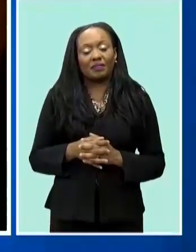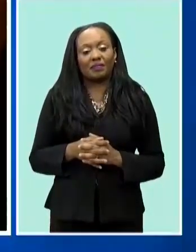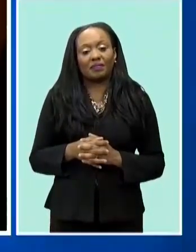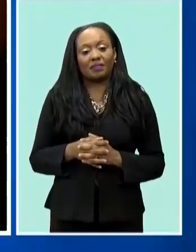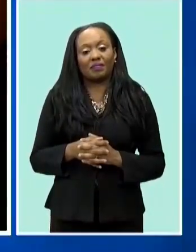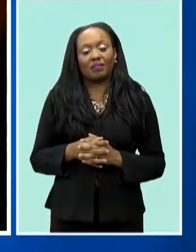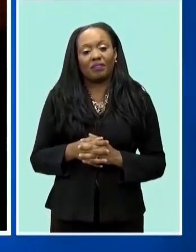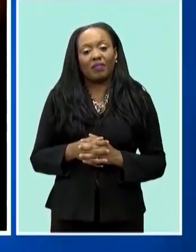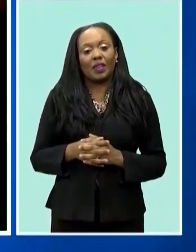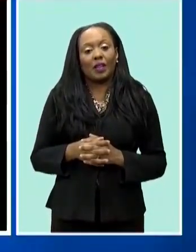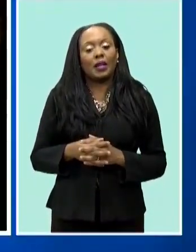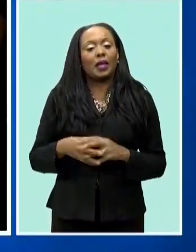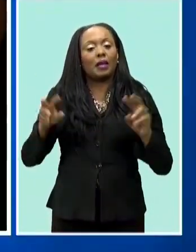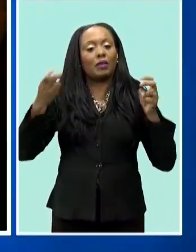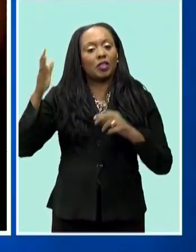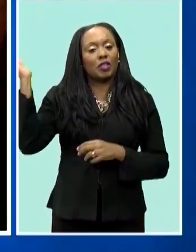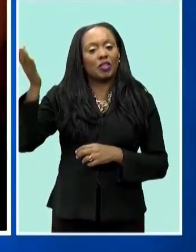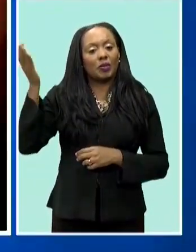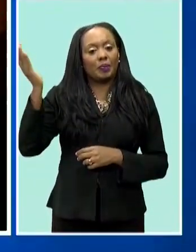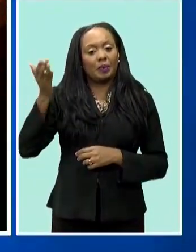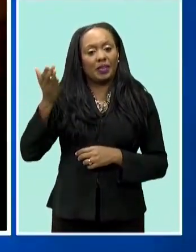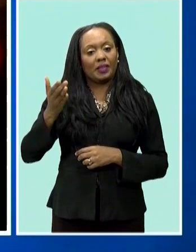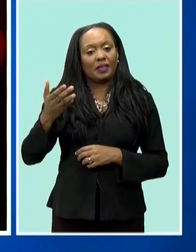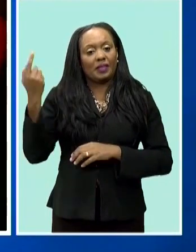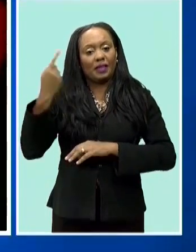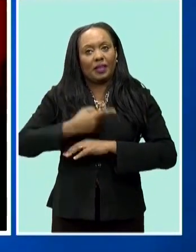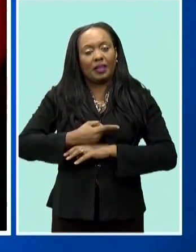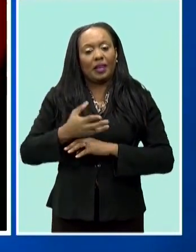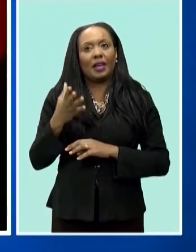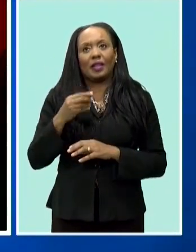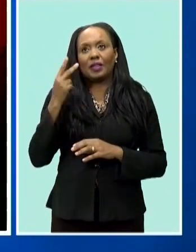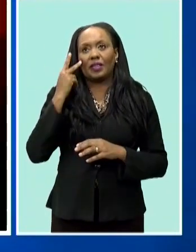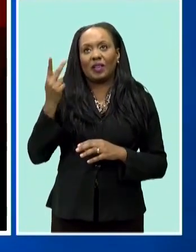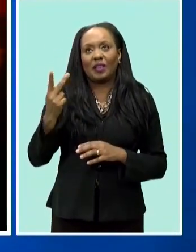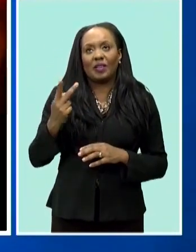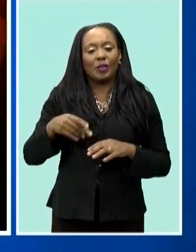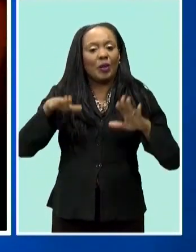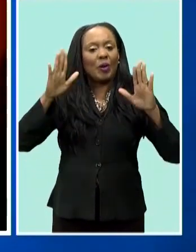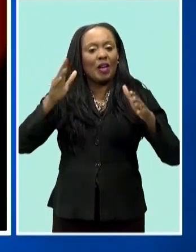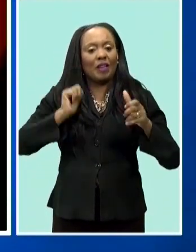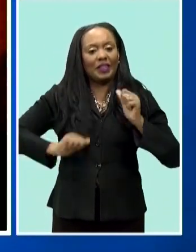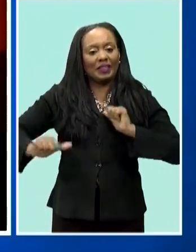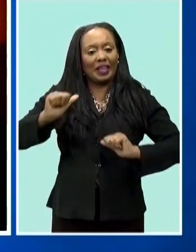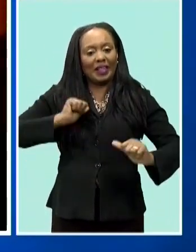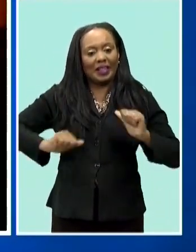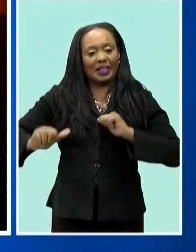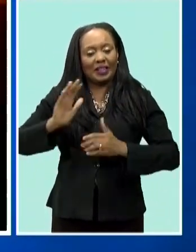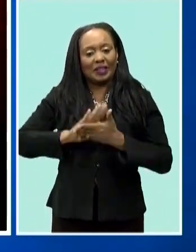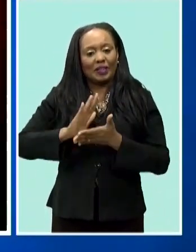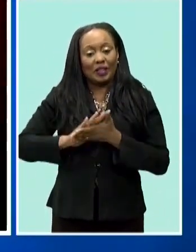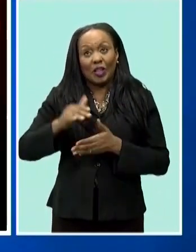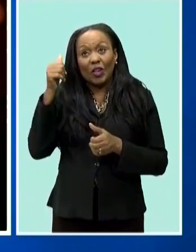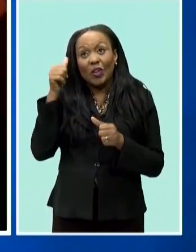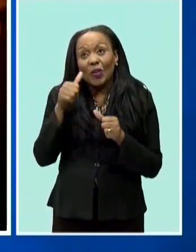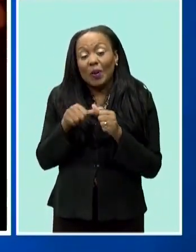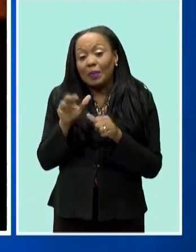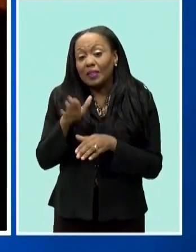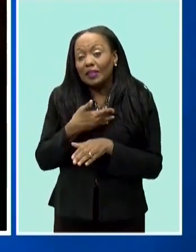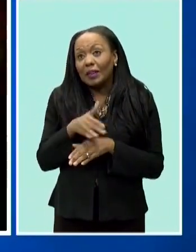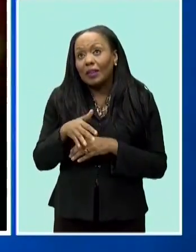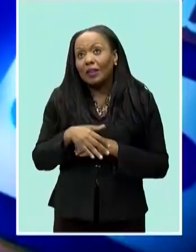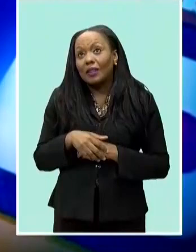And during that speech day, the audience was treated to some performances from some of the talent at the school. Anyone remember this